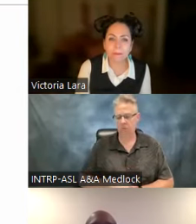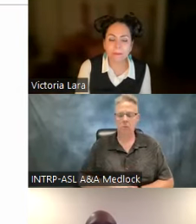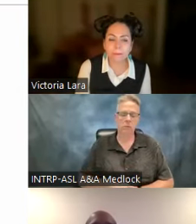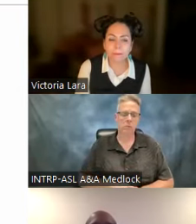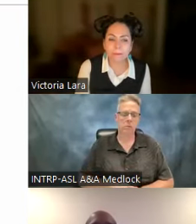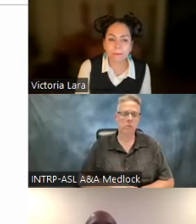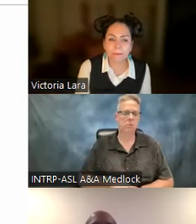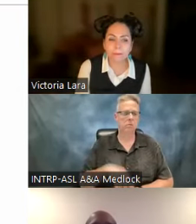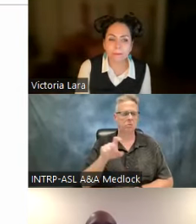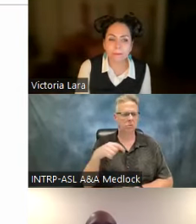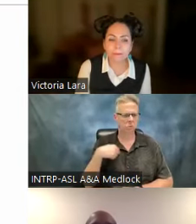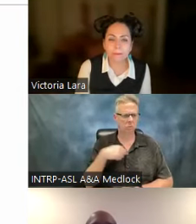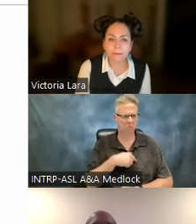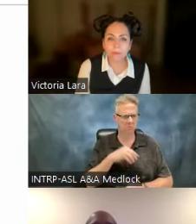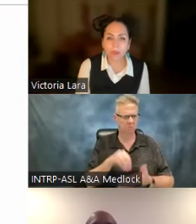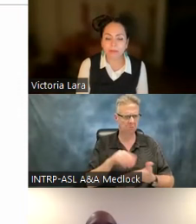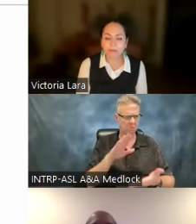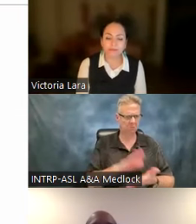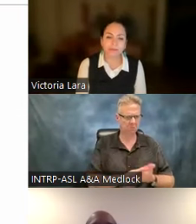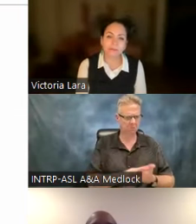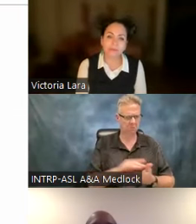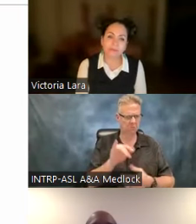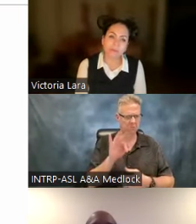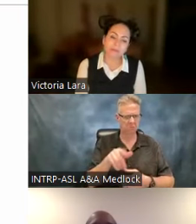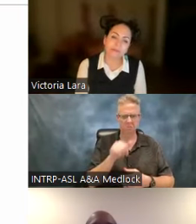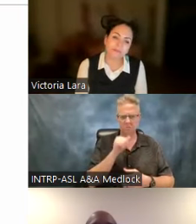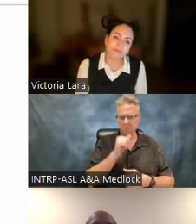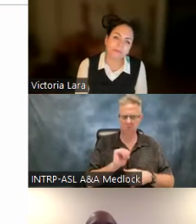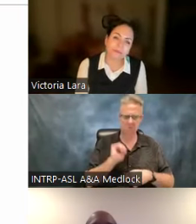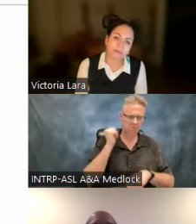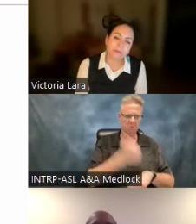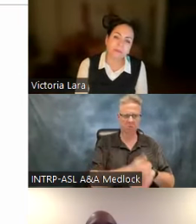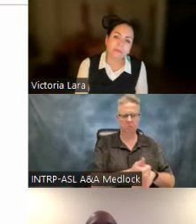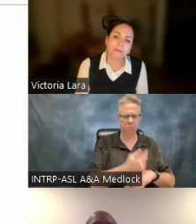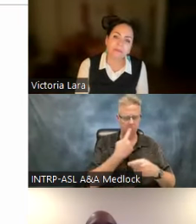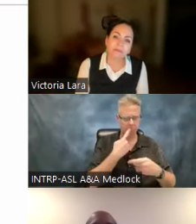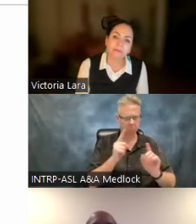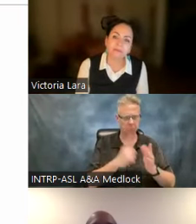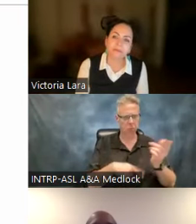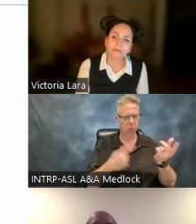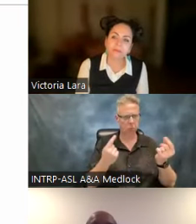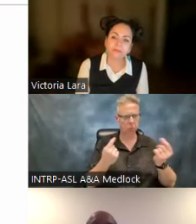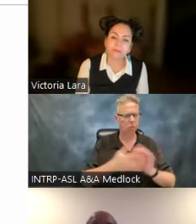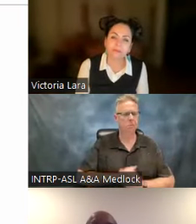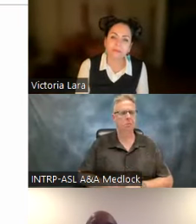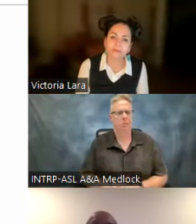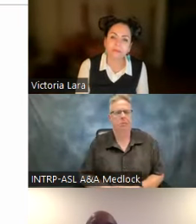Should we put something in there if it isn't put in place in time?